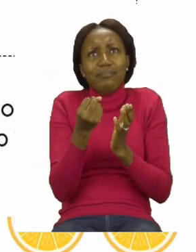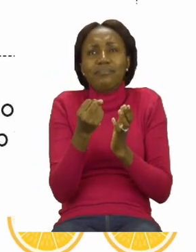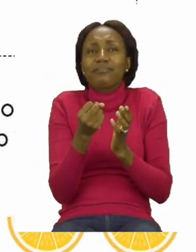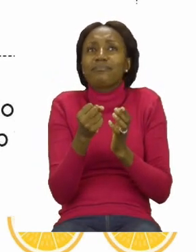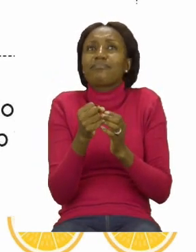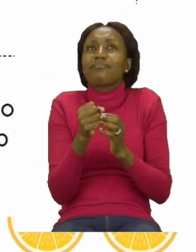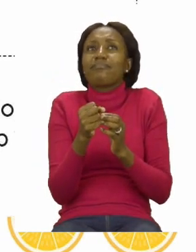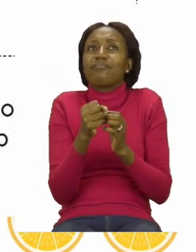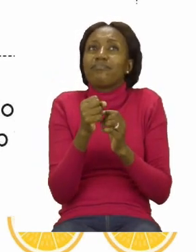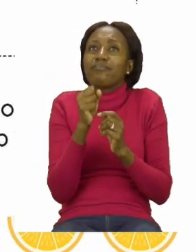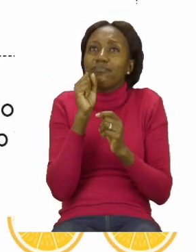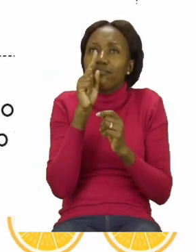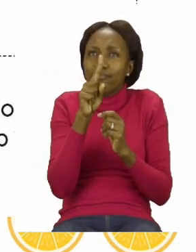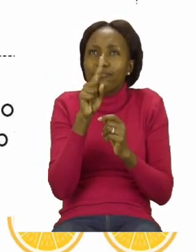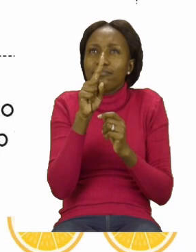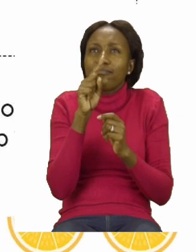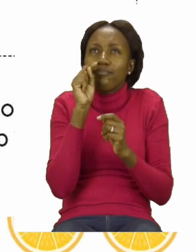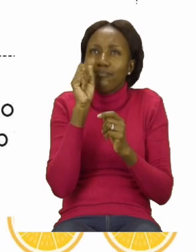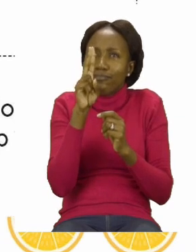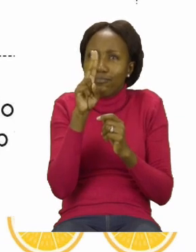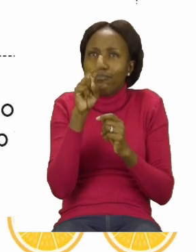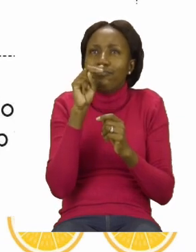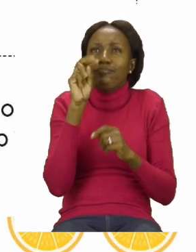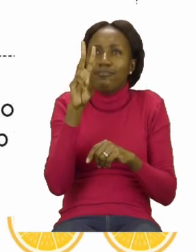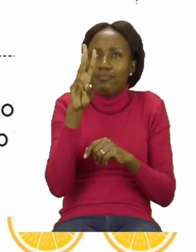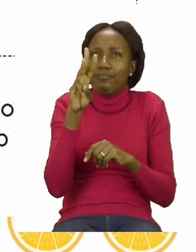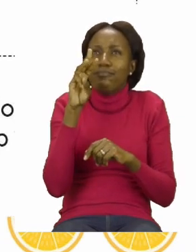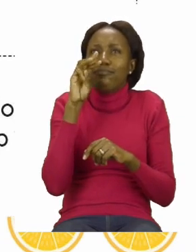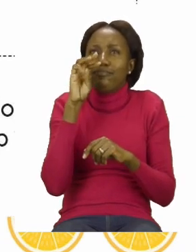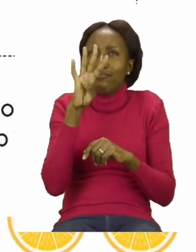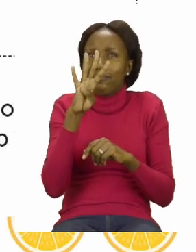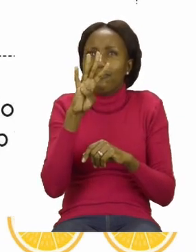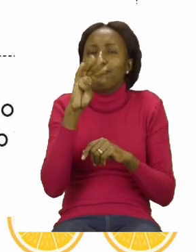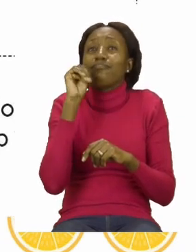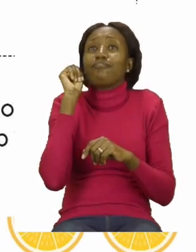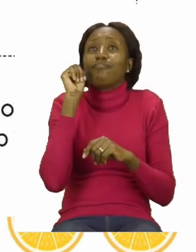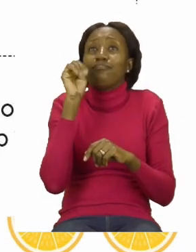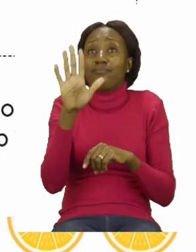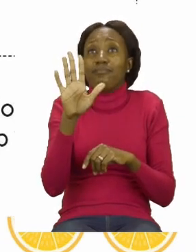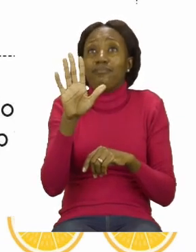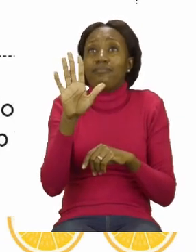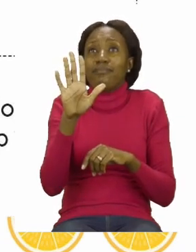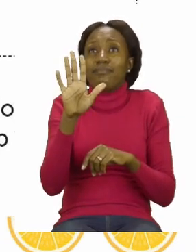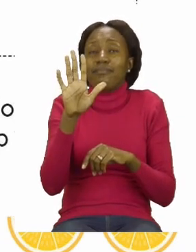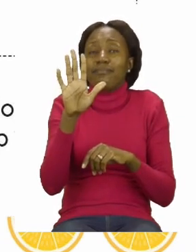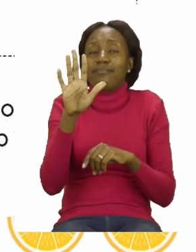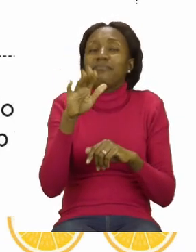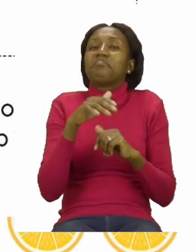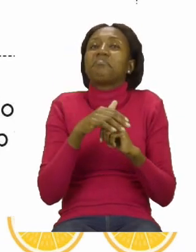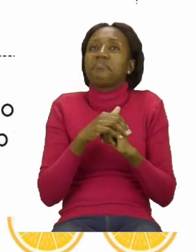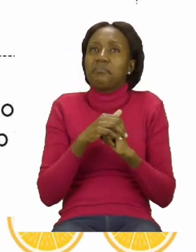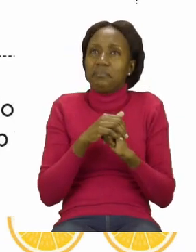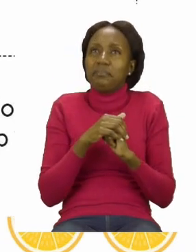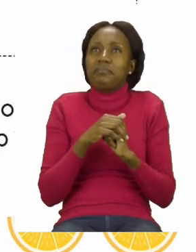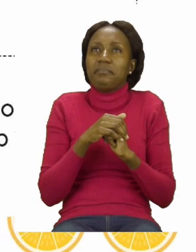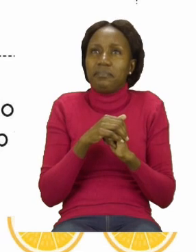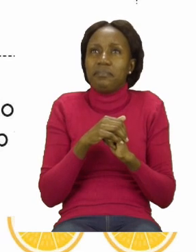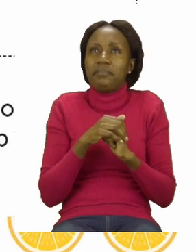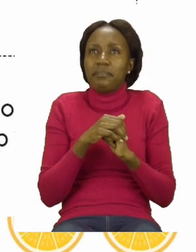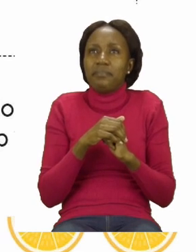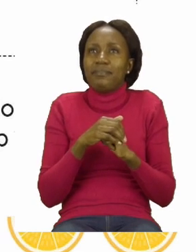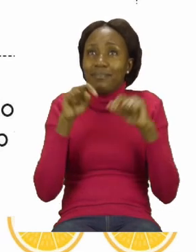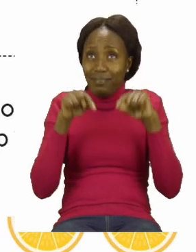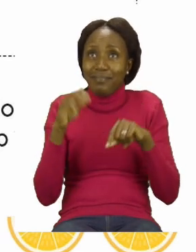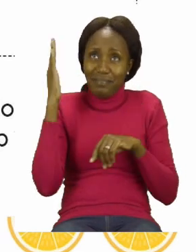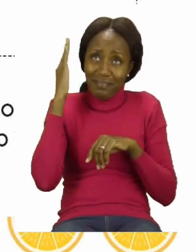count. 1, 2, 3, 4, 5. Now we know